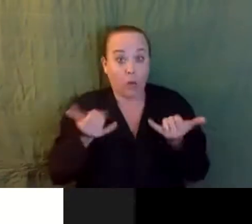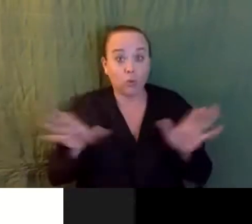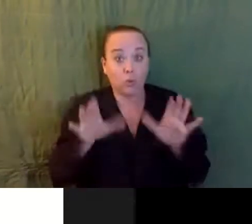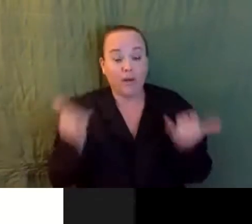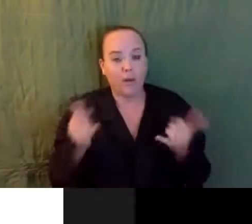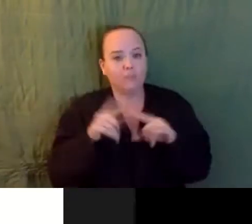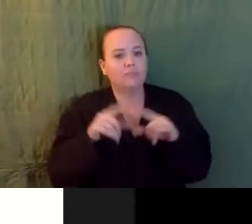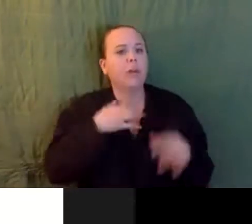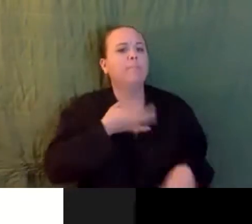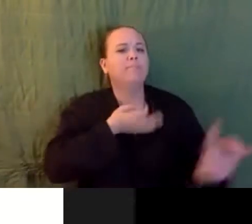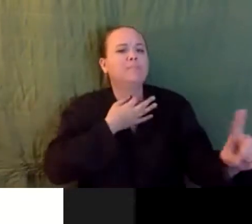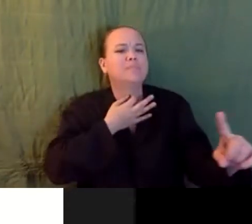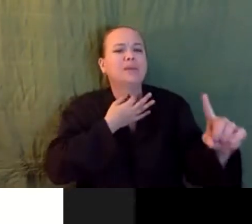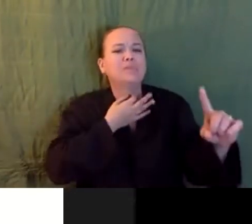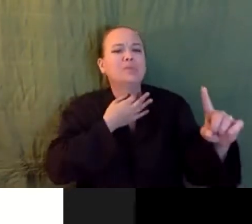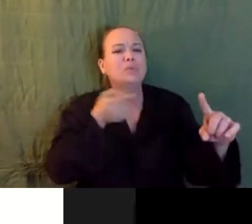you mentioned some of the